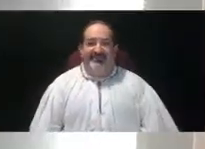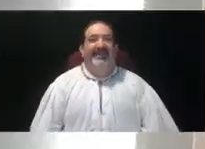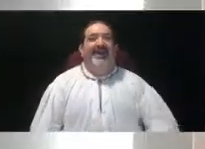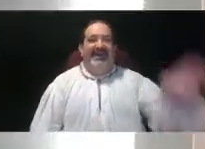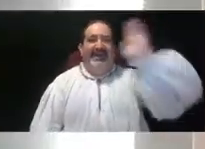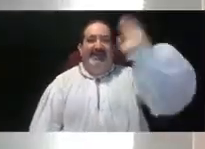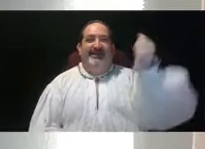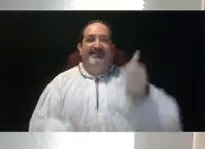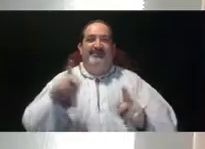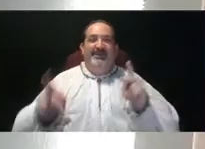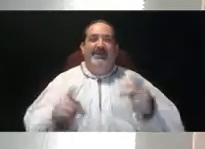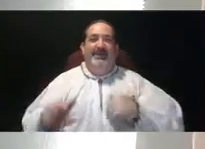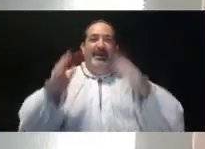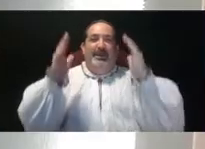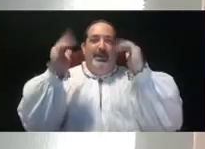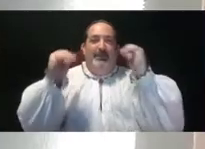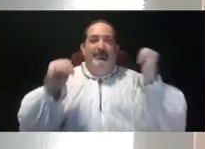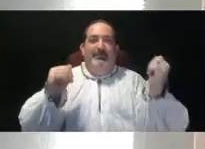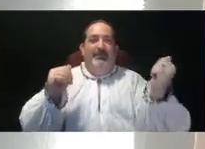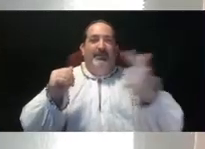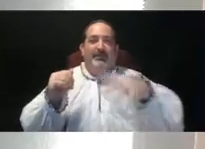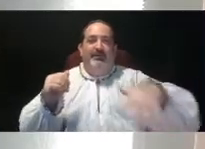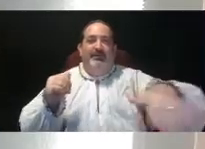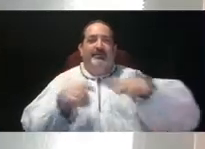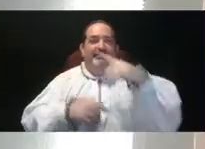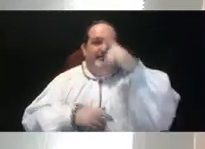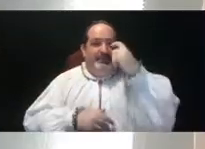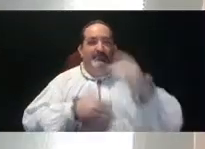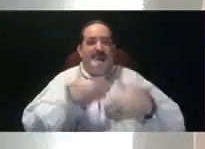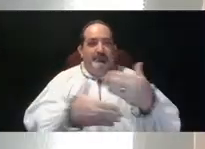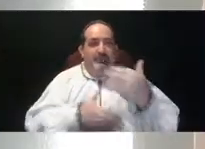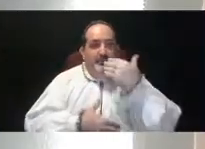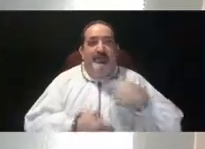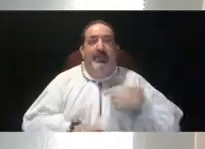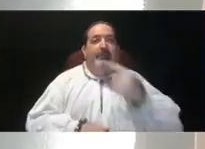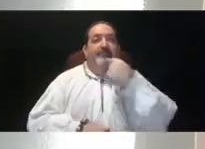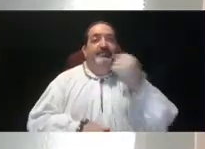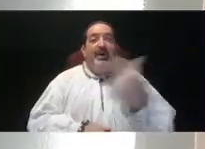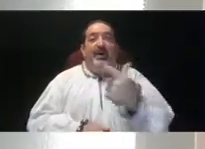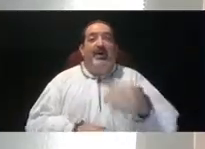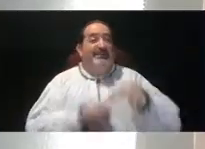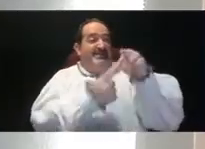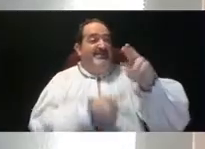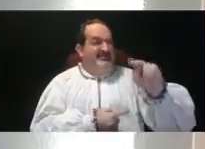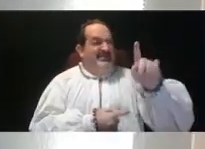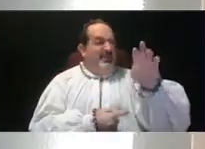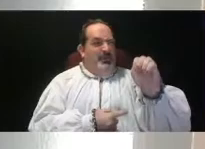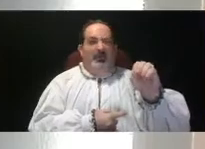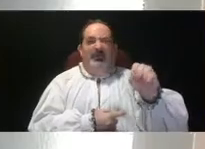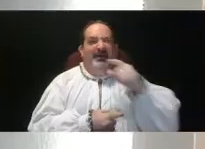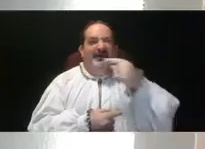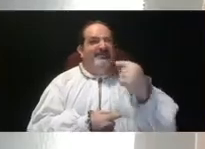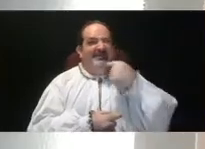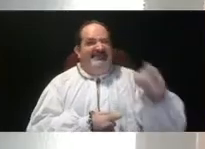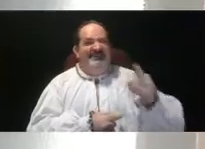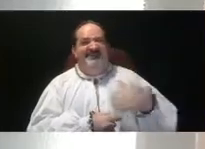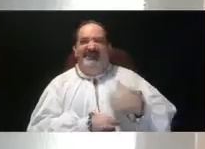Hello, everybody. I hope everyone's summer is going well. I miss everybody except Nico. I don't miss that